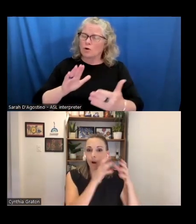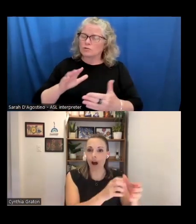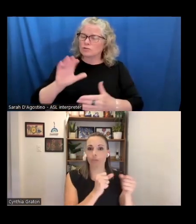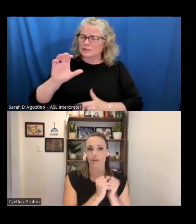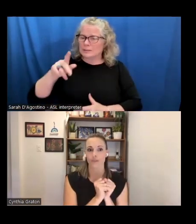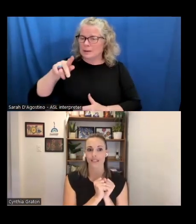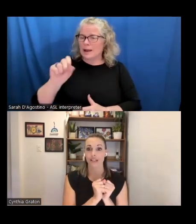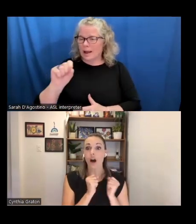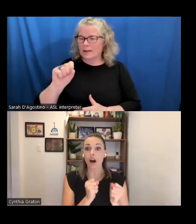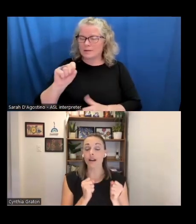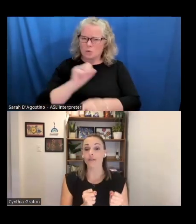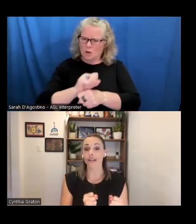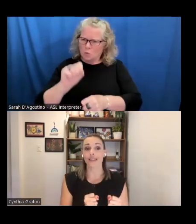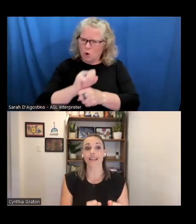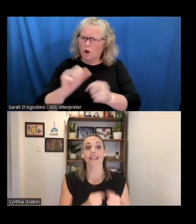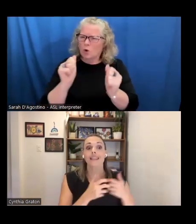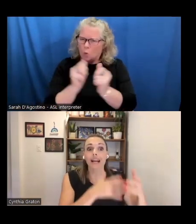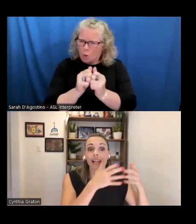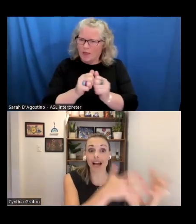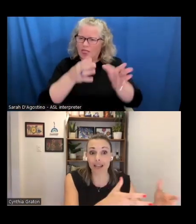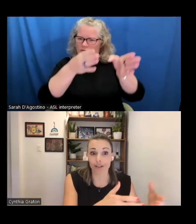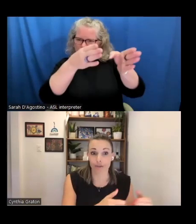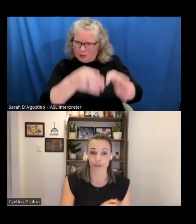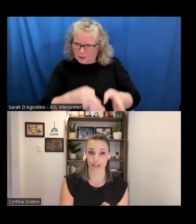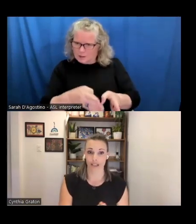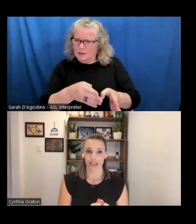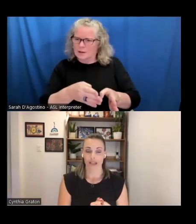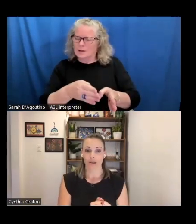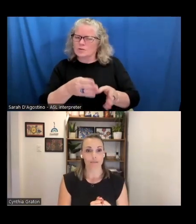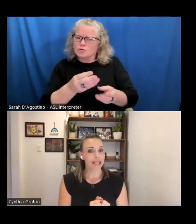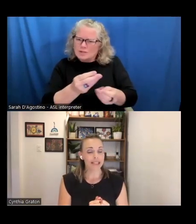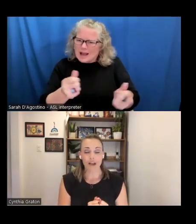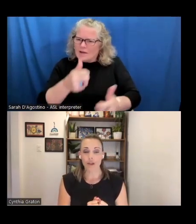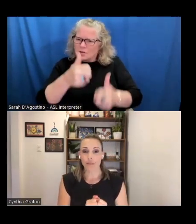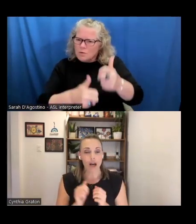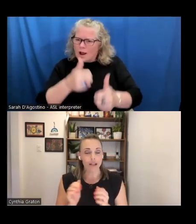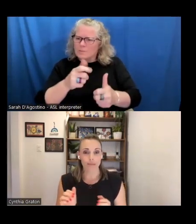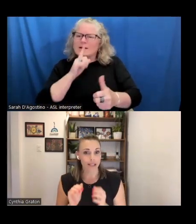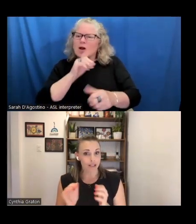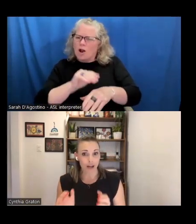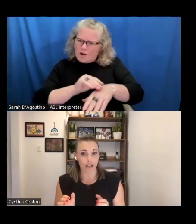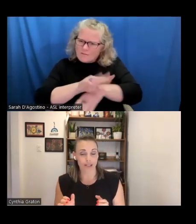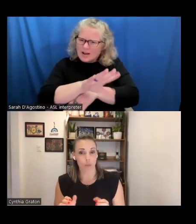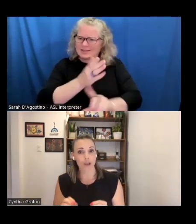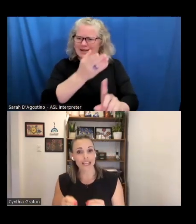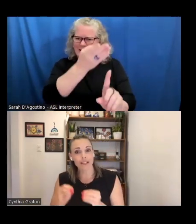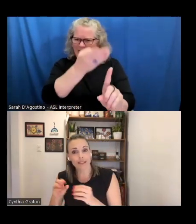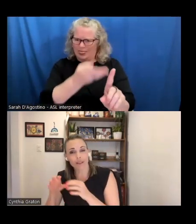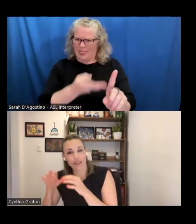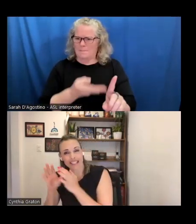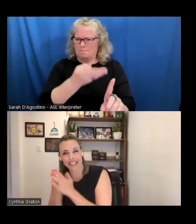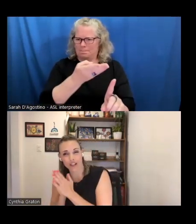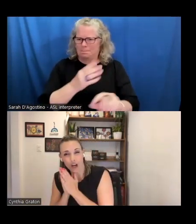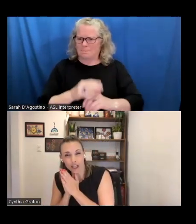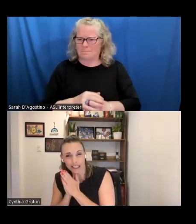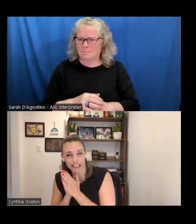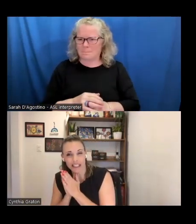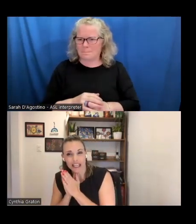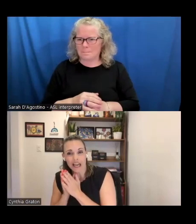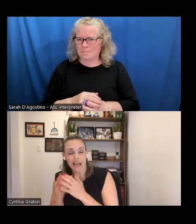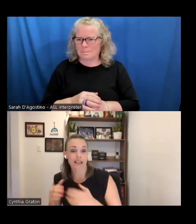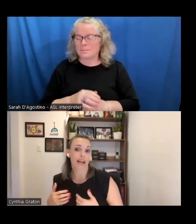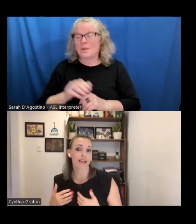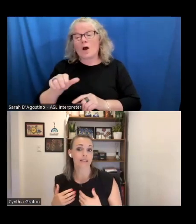solve the problems that are affecting their life. Many other methods wait until things get